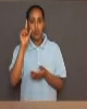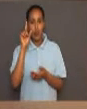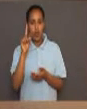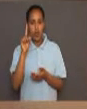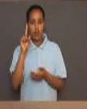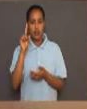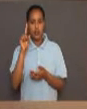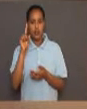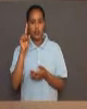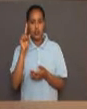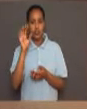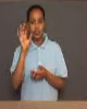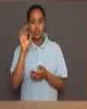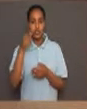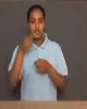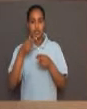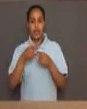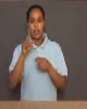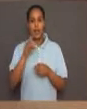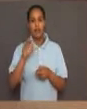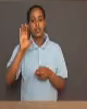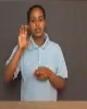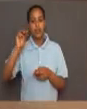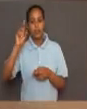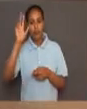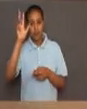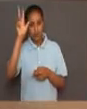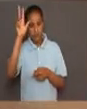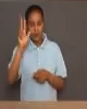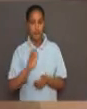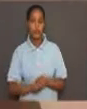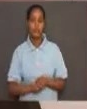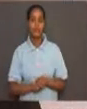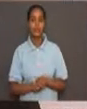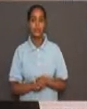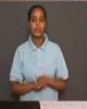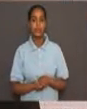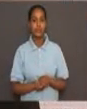1.6 grams per cubic centimeter.